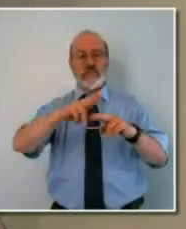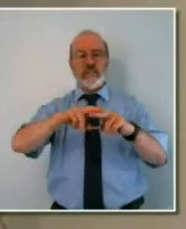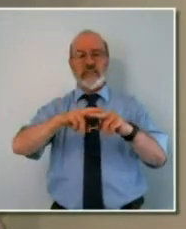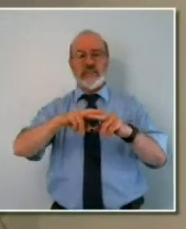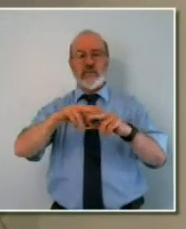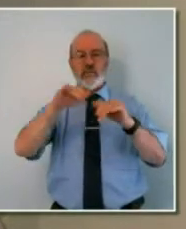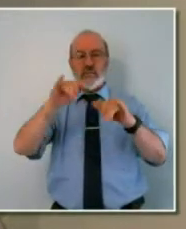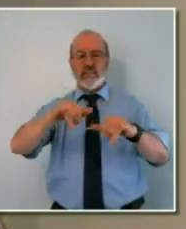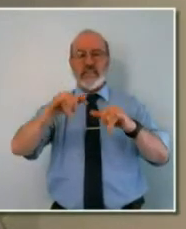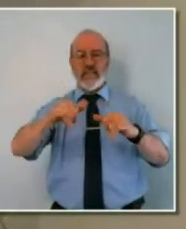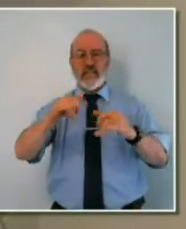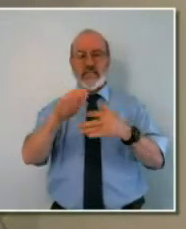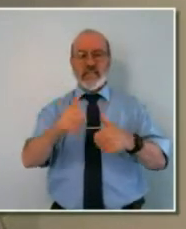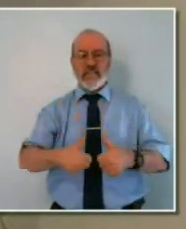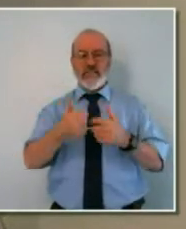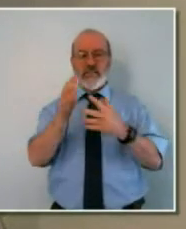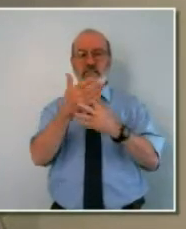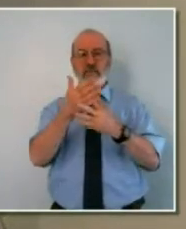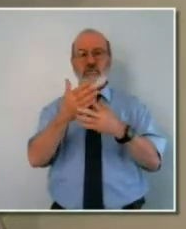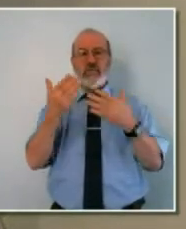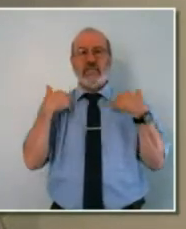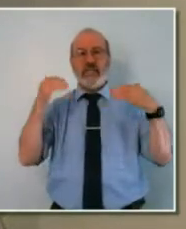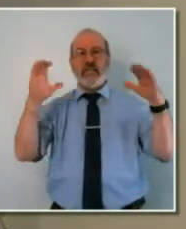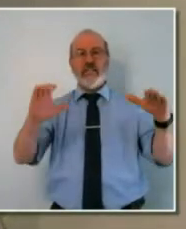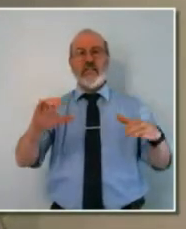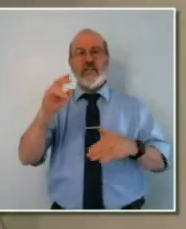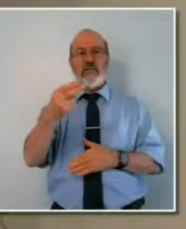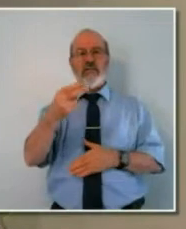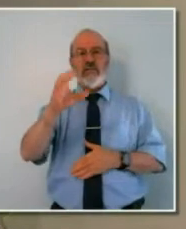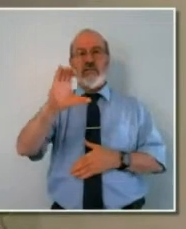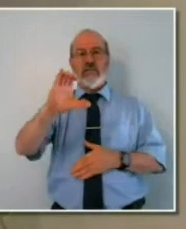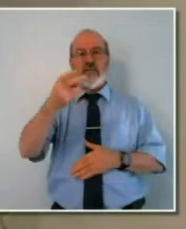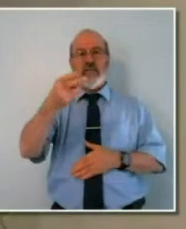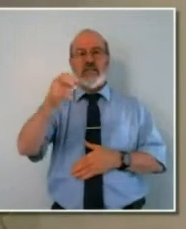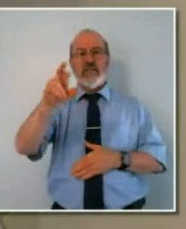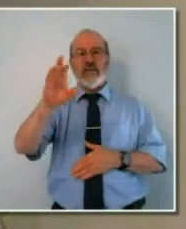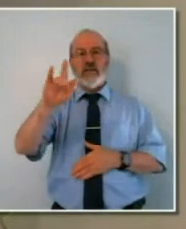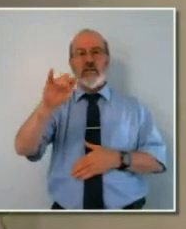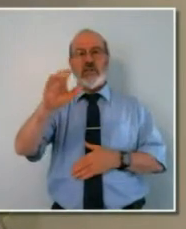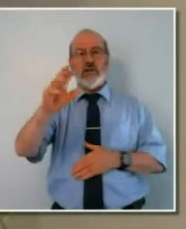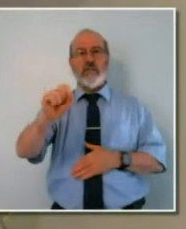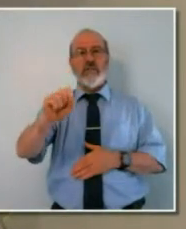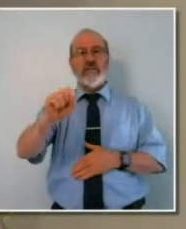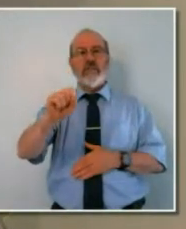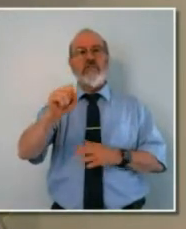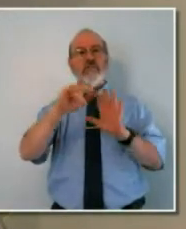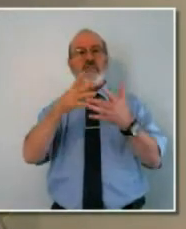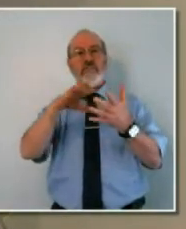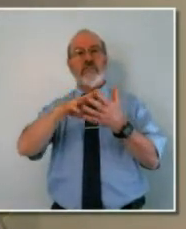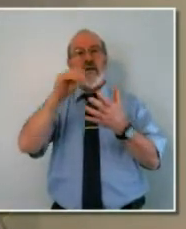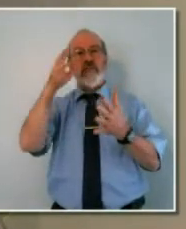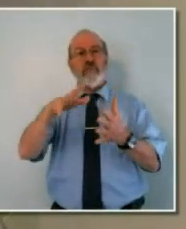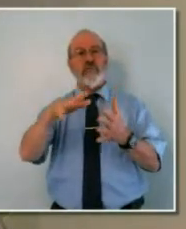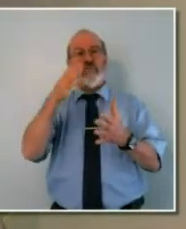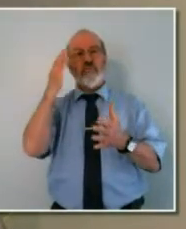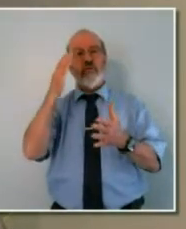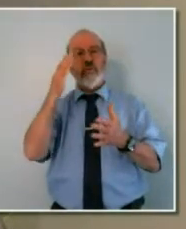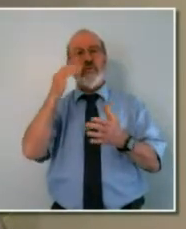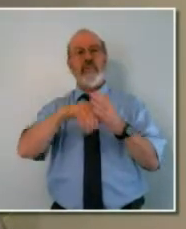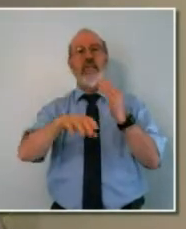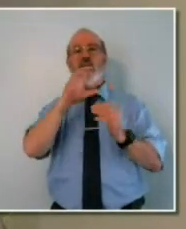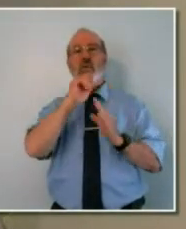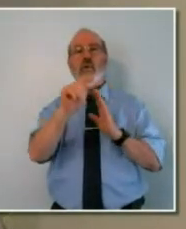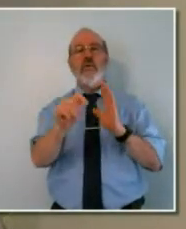dwelling between the cherubims. Well, if you're a Bible student, you probably know that in the Old Testament,